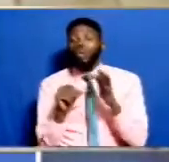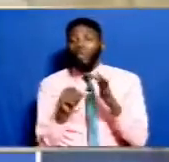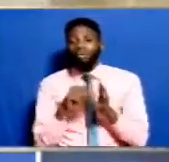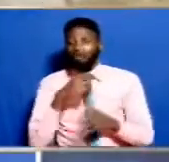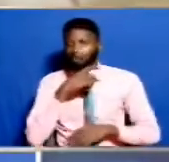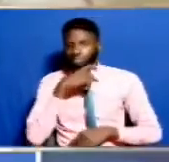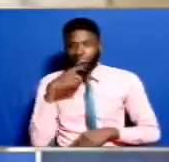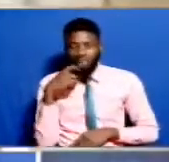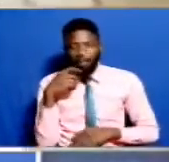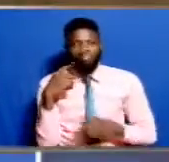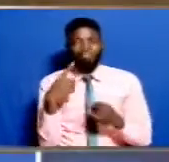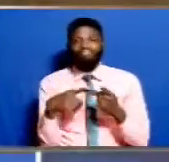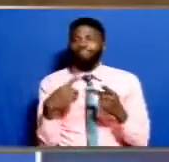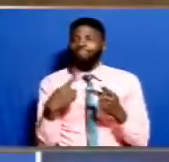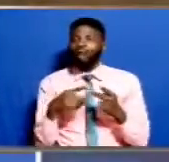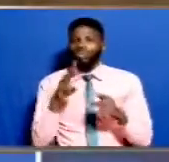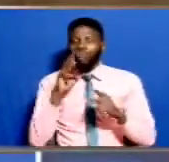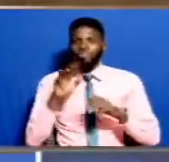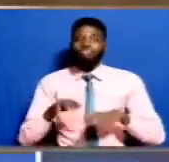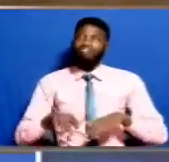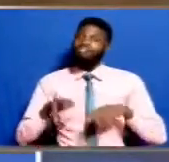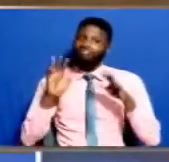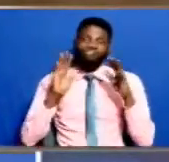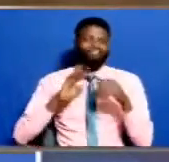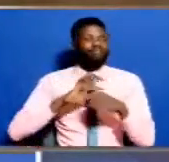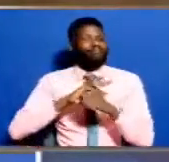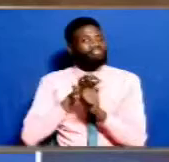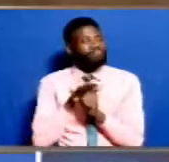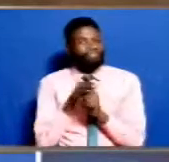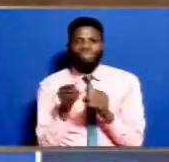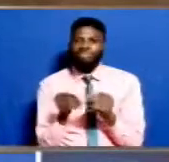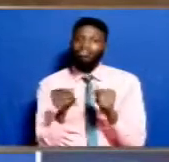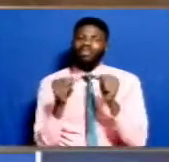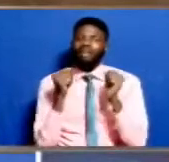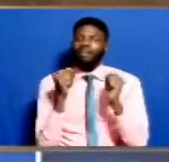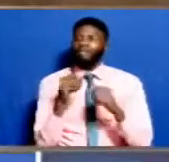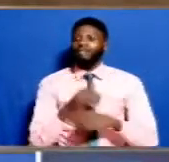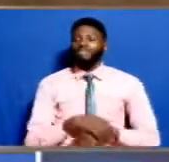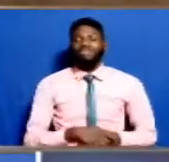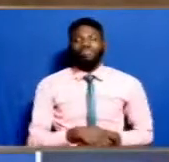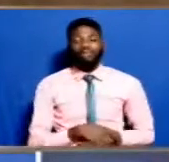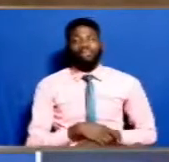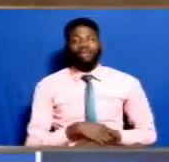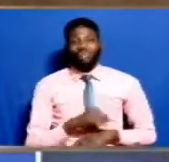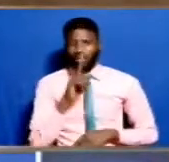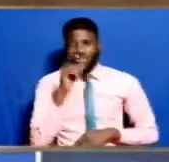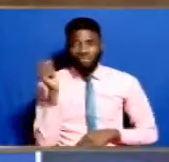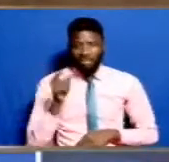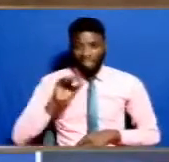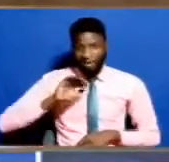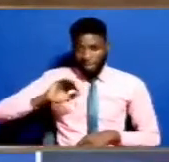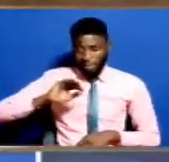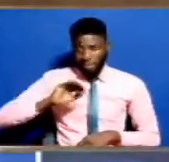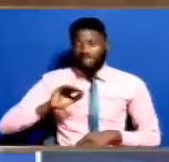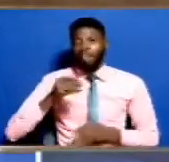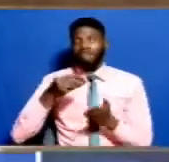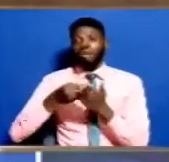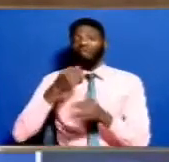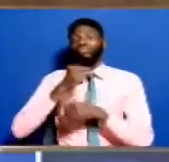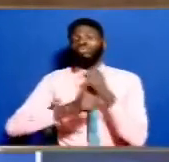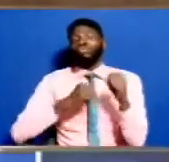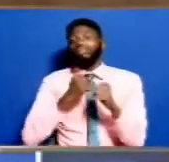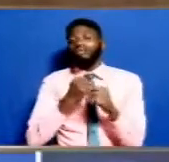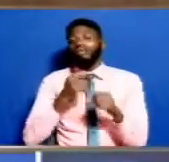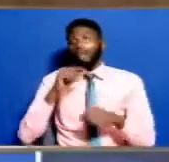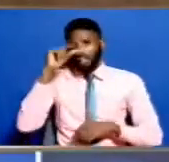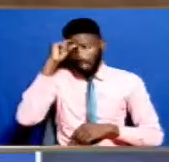ugonjwa wa COVID-19. It is 1 month to the end of the financial year and the county governments are yet to receive their full disbursement of the equitable share.